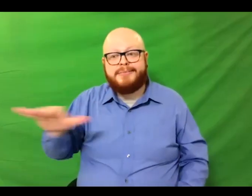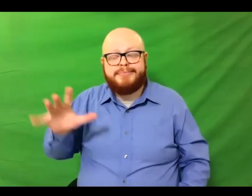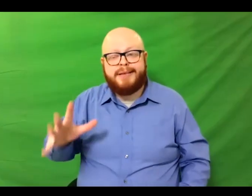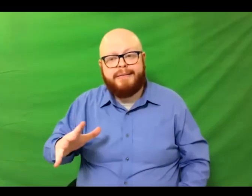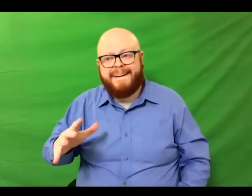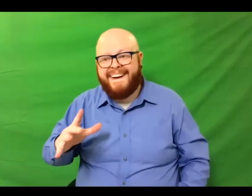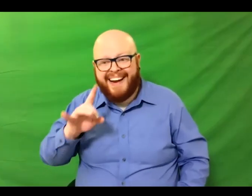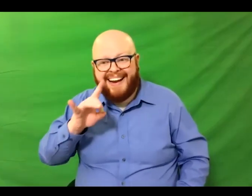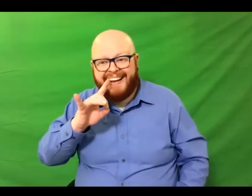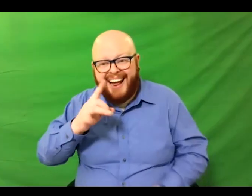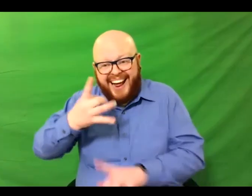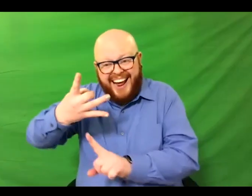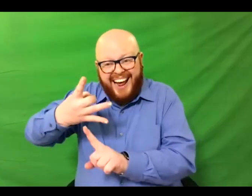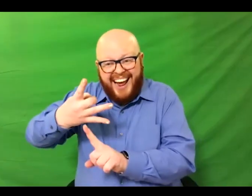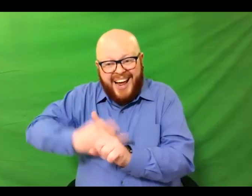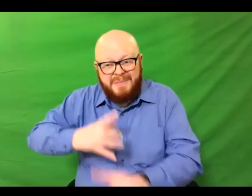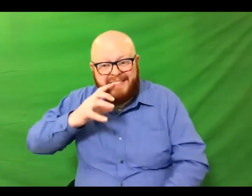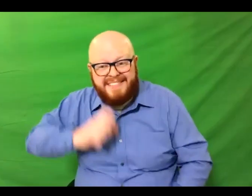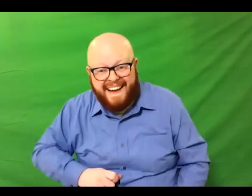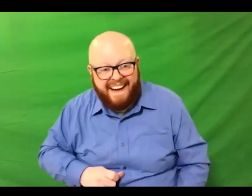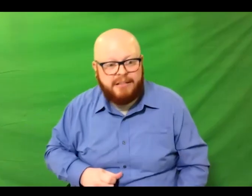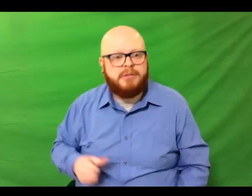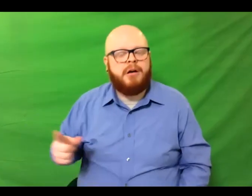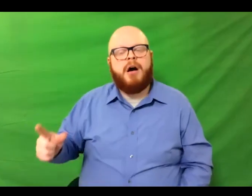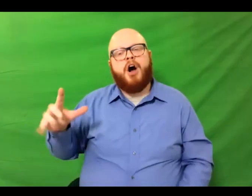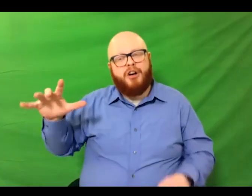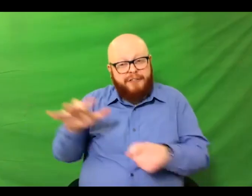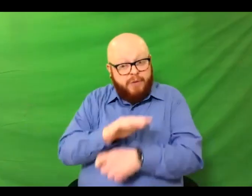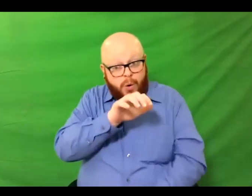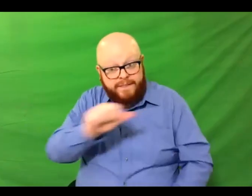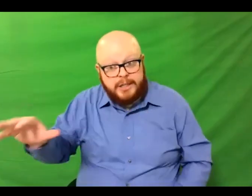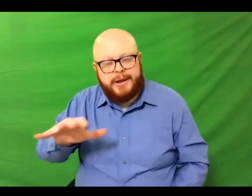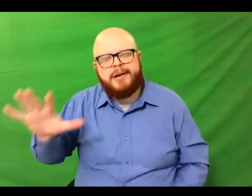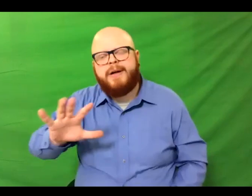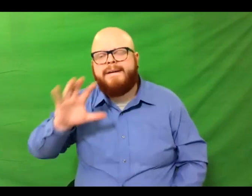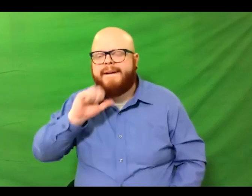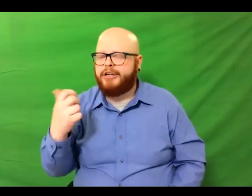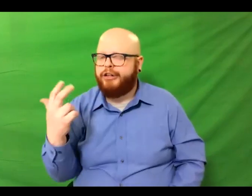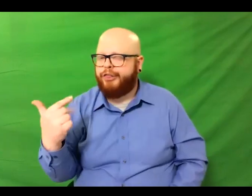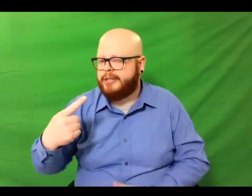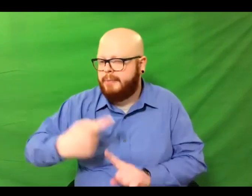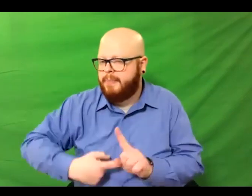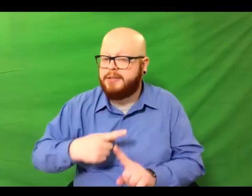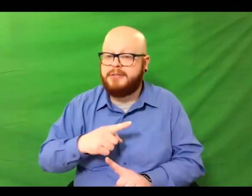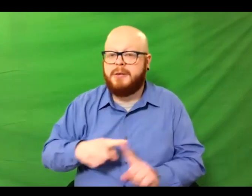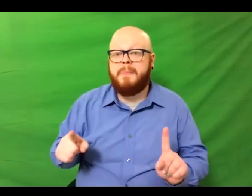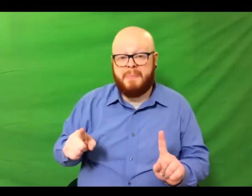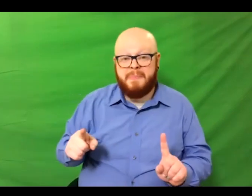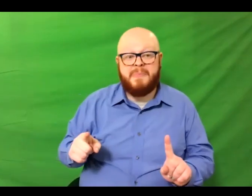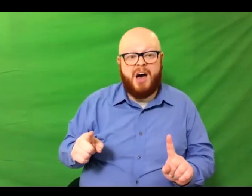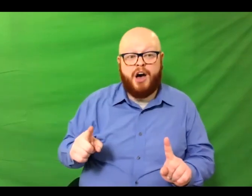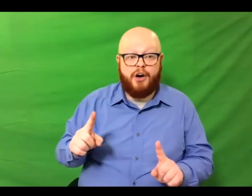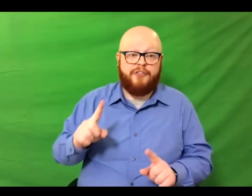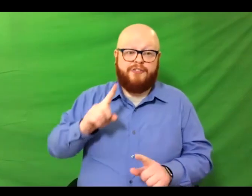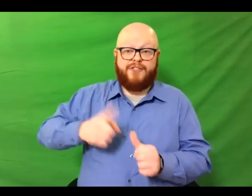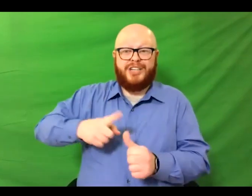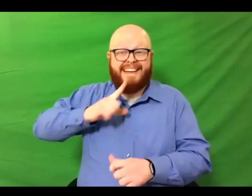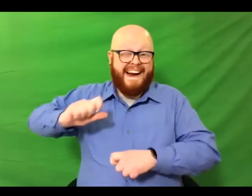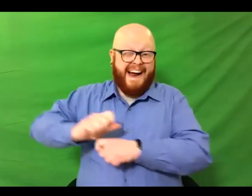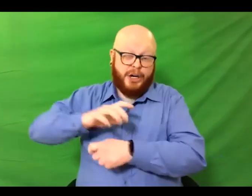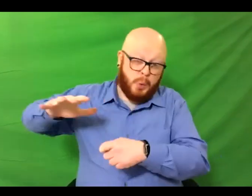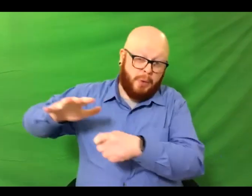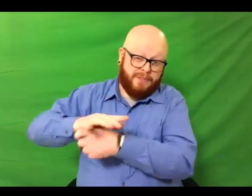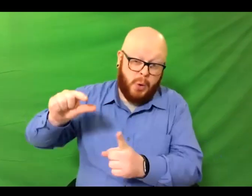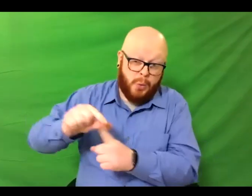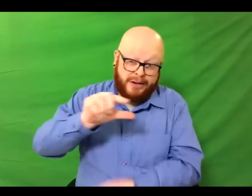fingerspelling appear around 13 months of age, with the first fingerspelled word appearing around 2 years of age. So that's